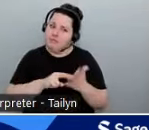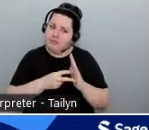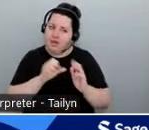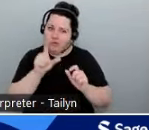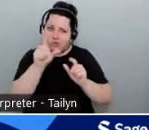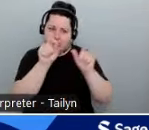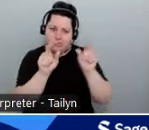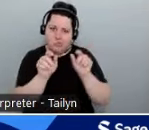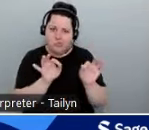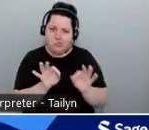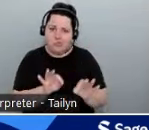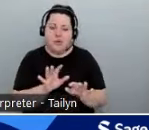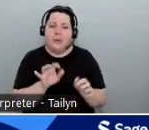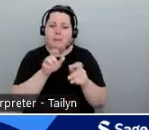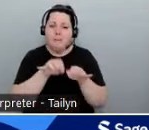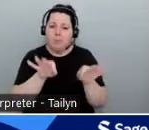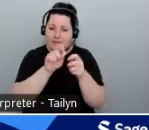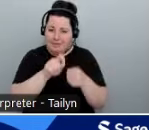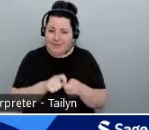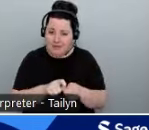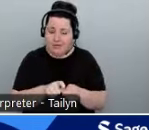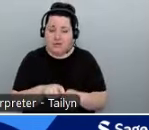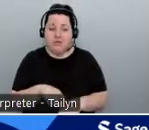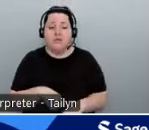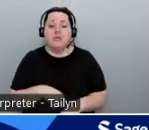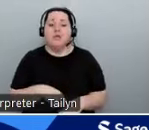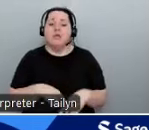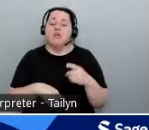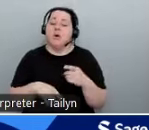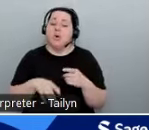Another challenge is adapting your writing style.